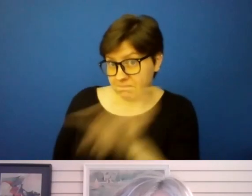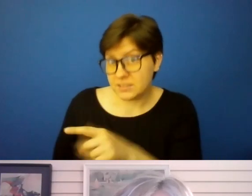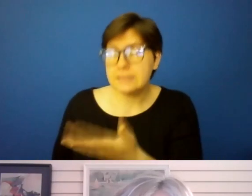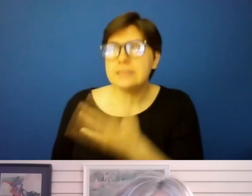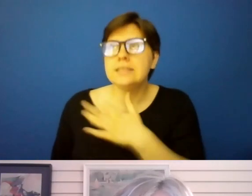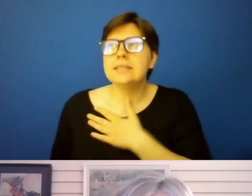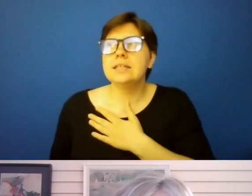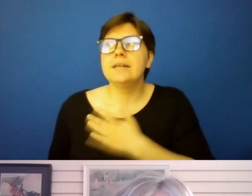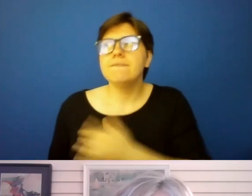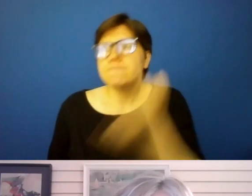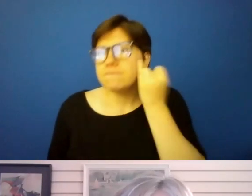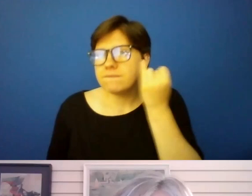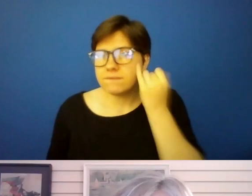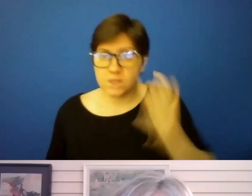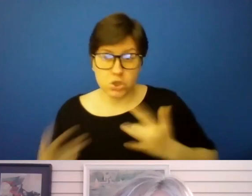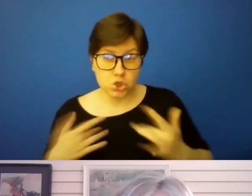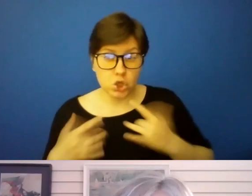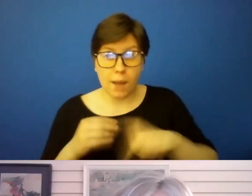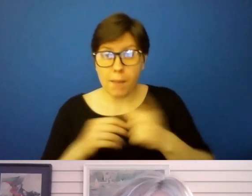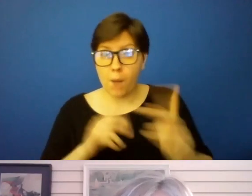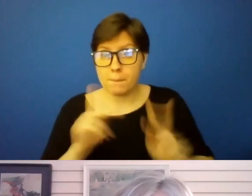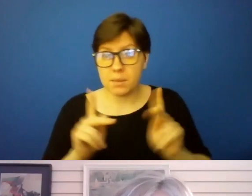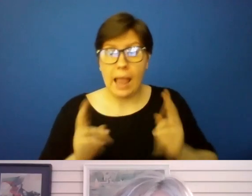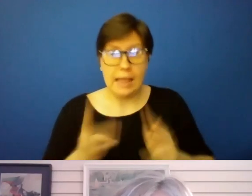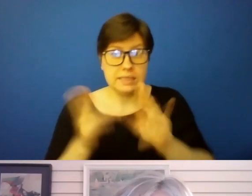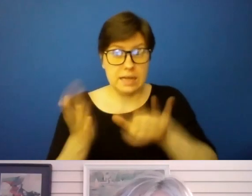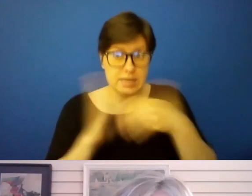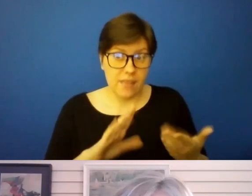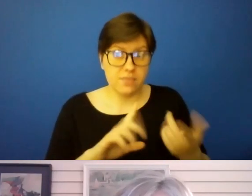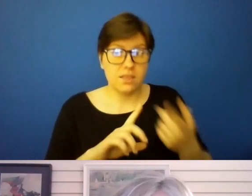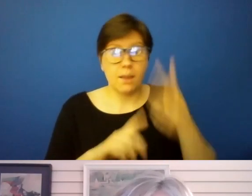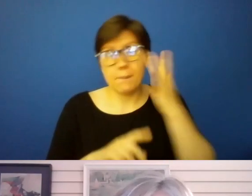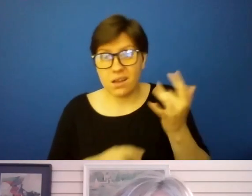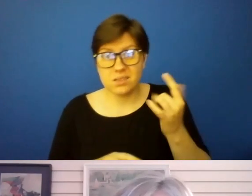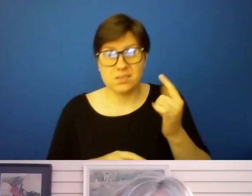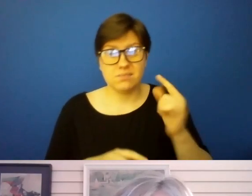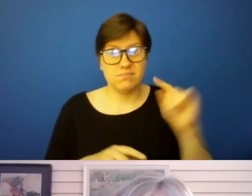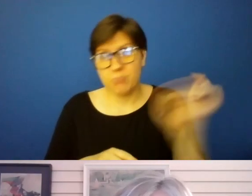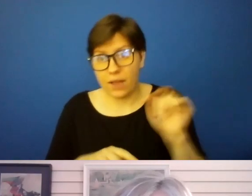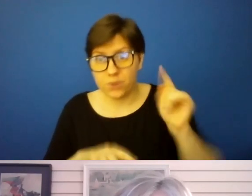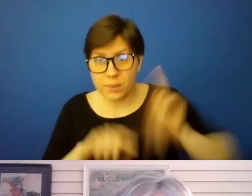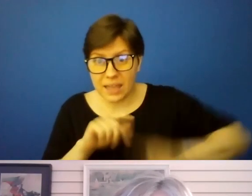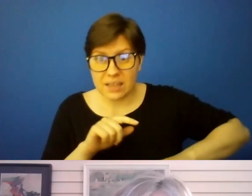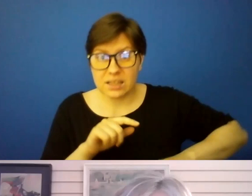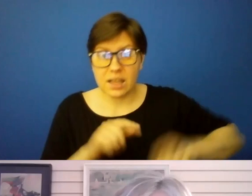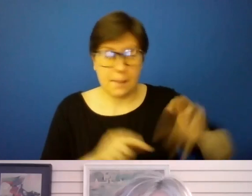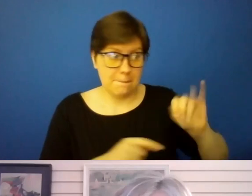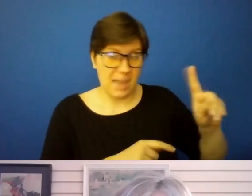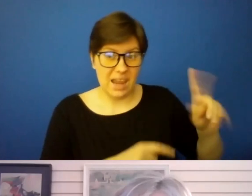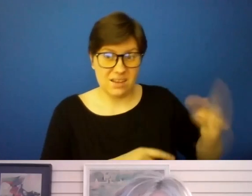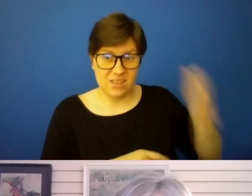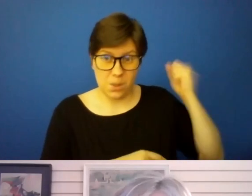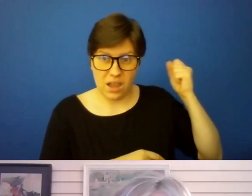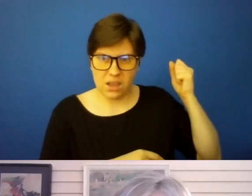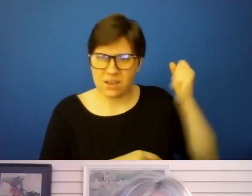if you're concerned about people hastening their death from incontinence and you're going to take the MAID option away from them, what about don't